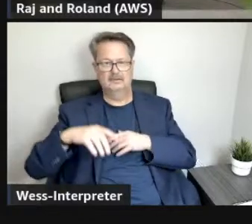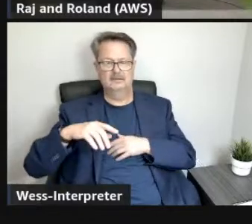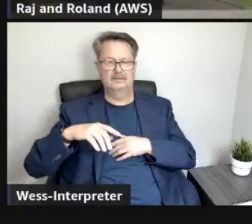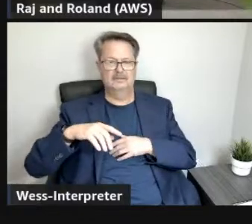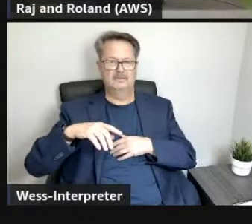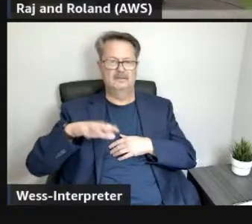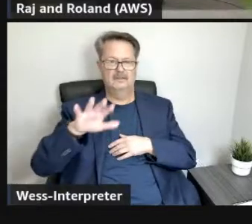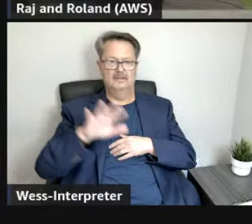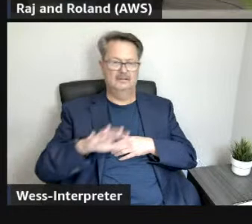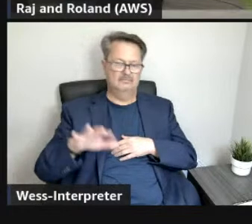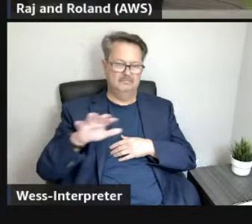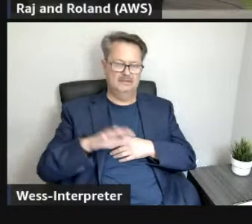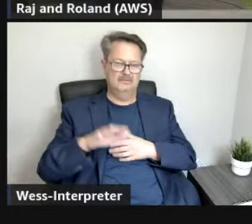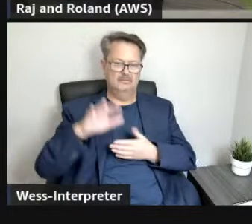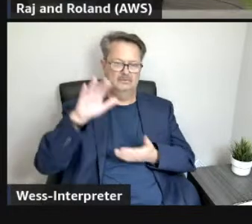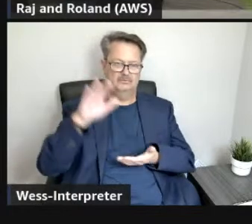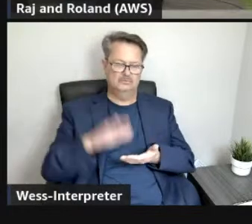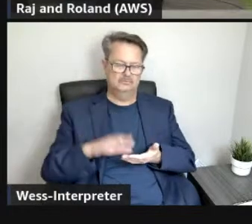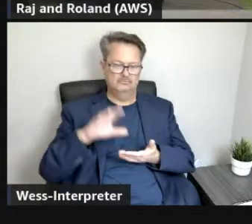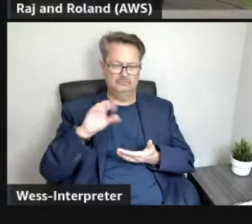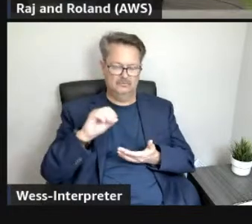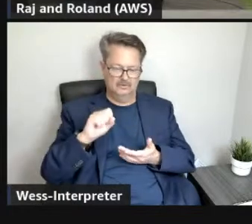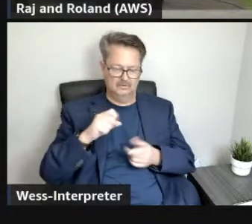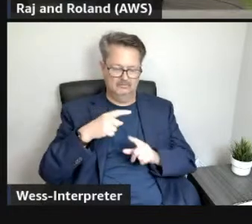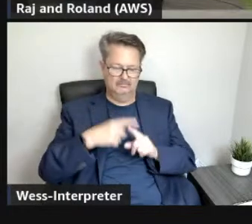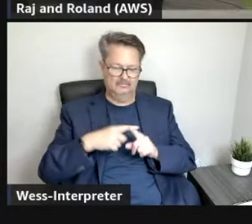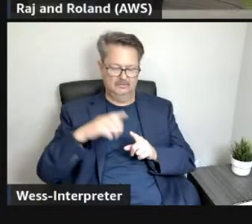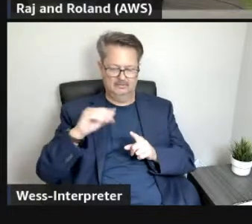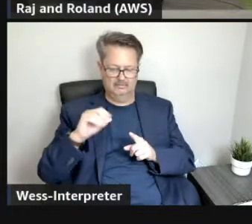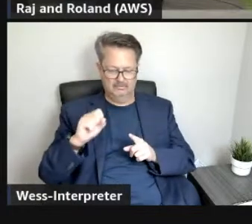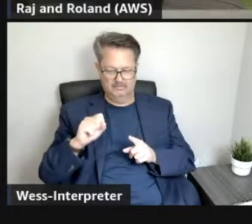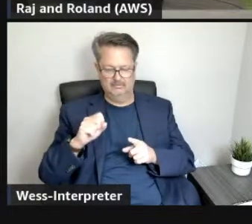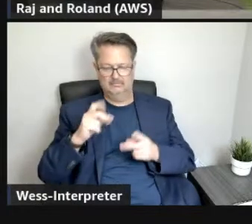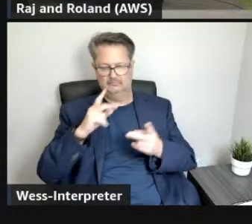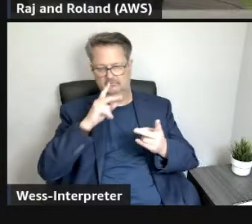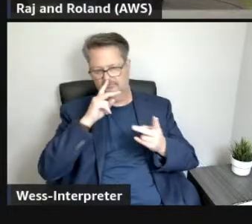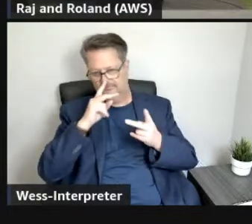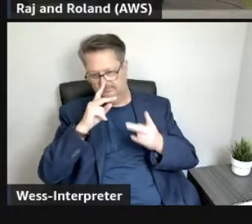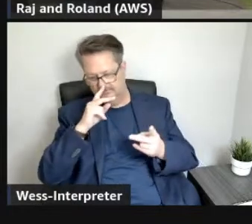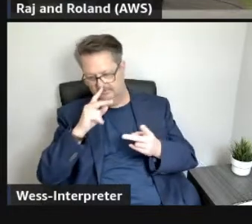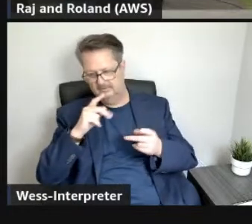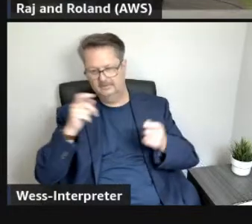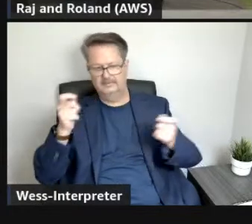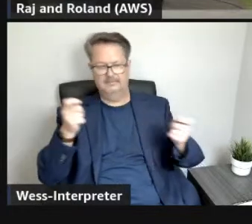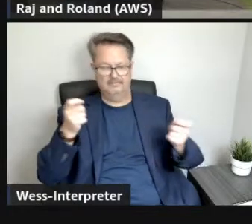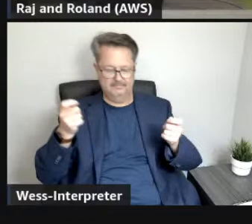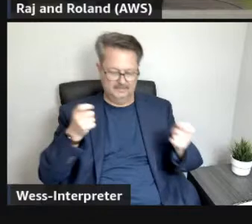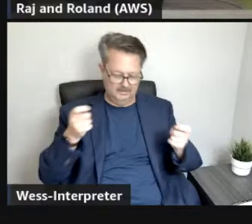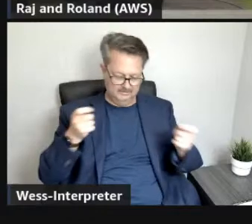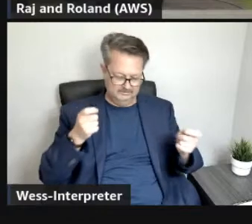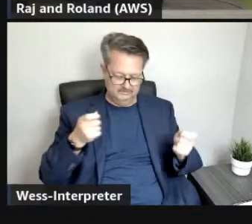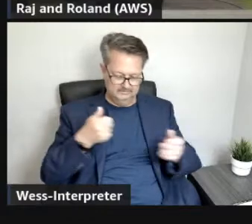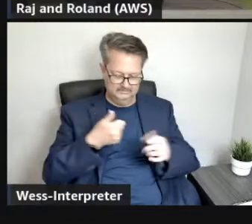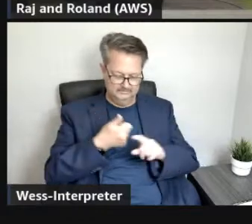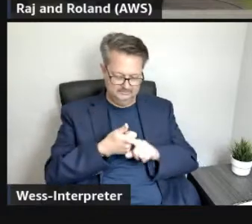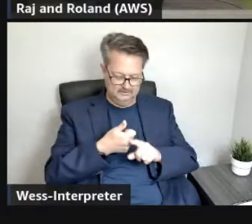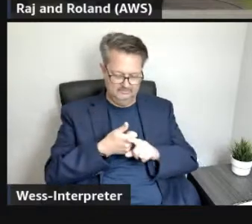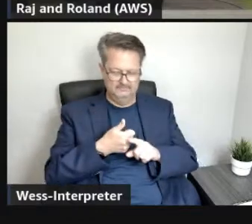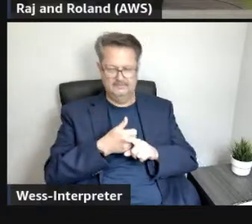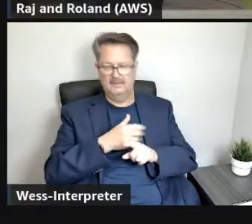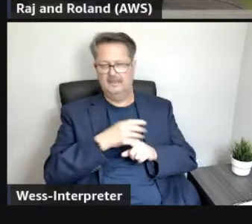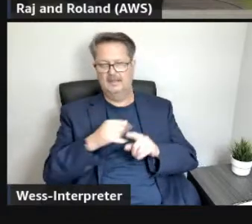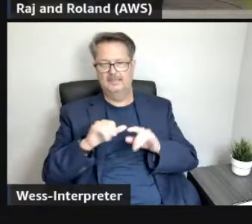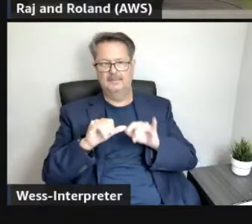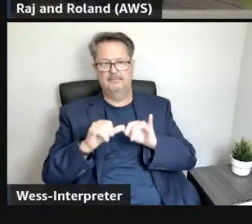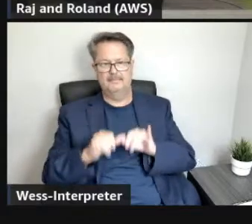as well. And also some costs around observability, both managing the observability stack itself and some of the metrics we use. So let's